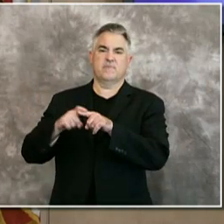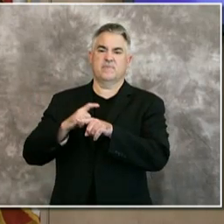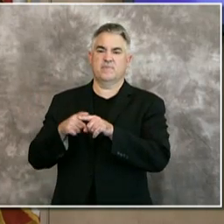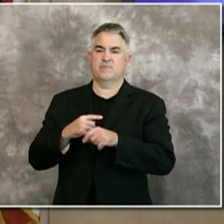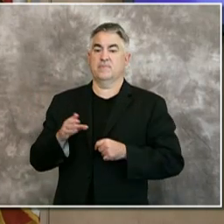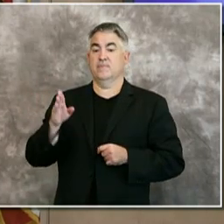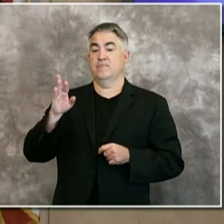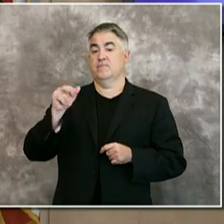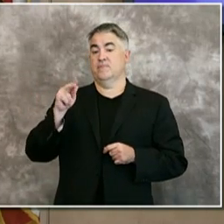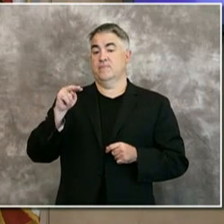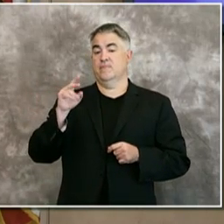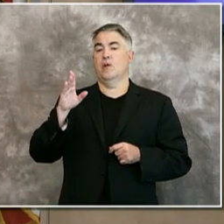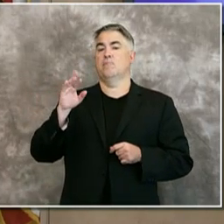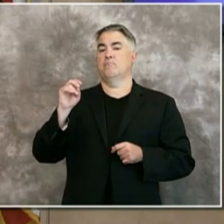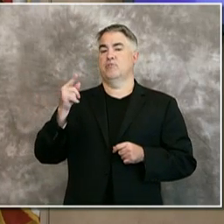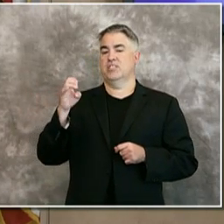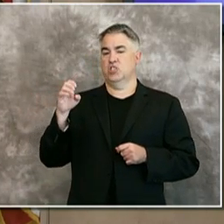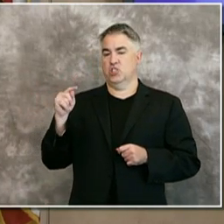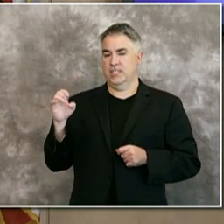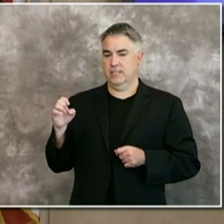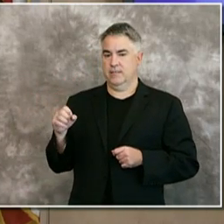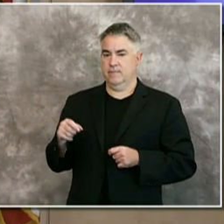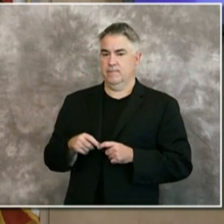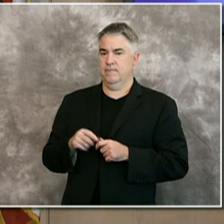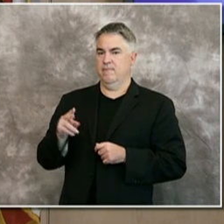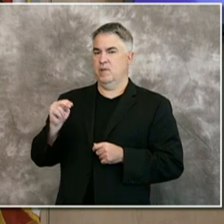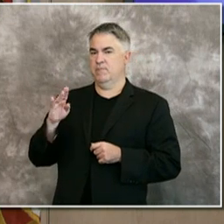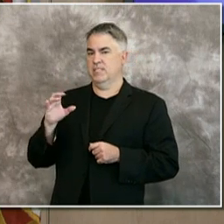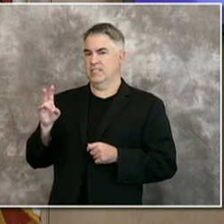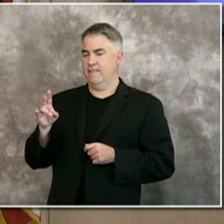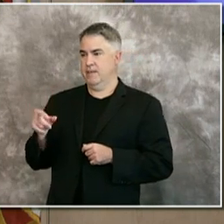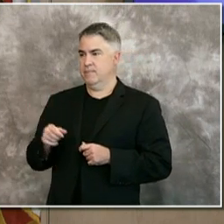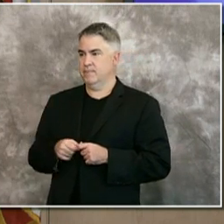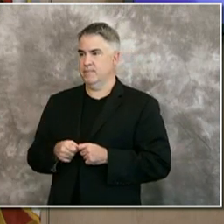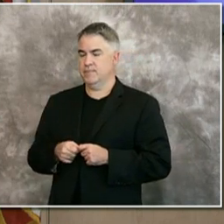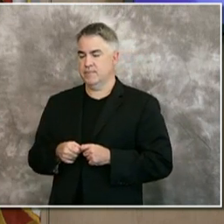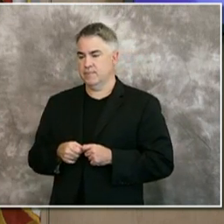Bridget Naso with NBC7. Please state your question.